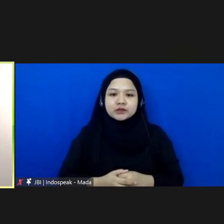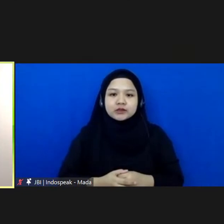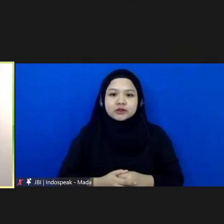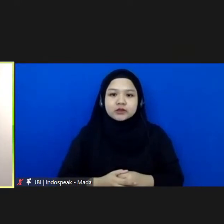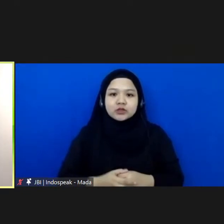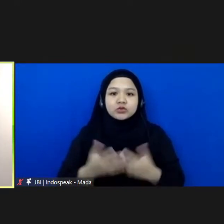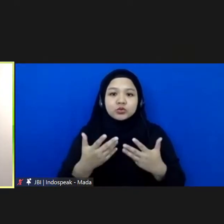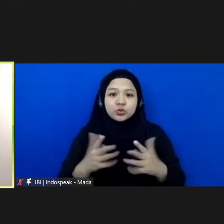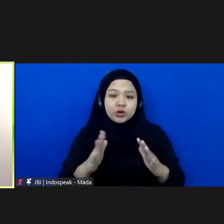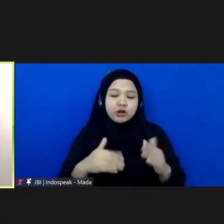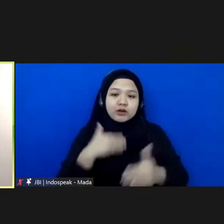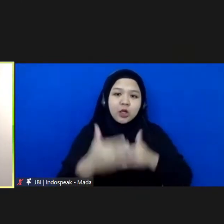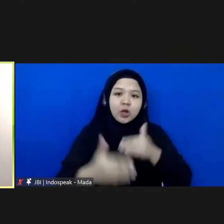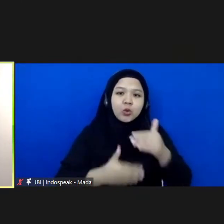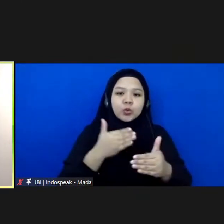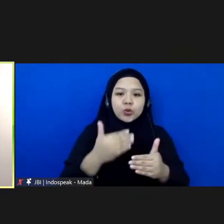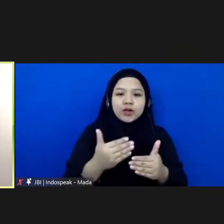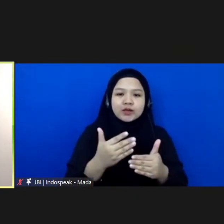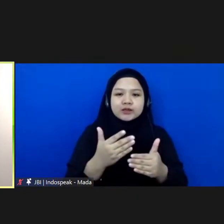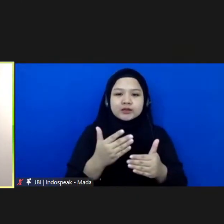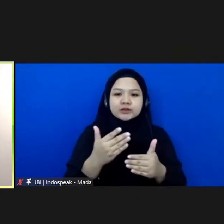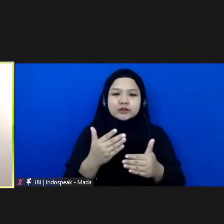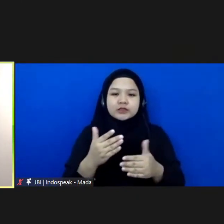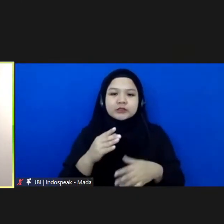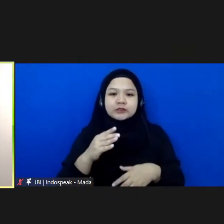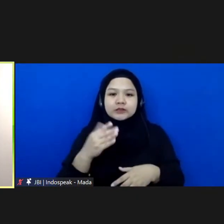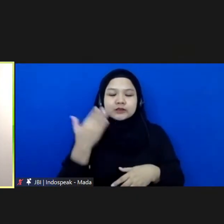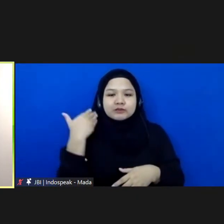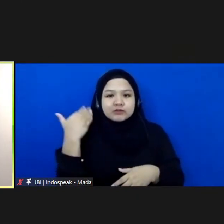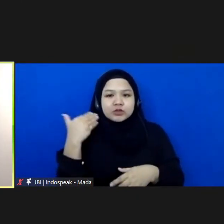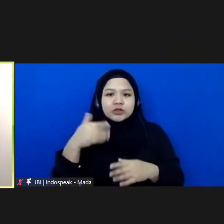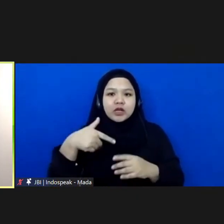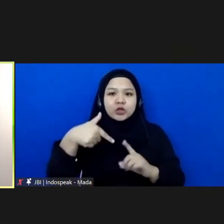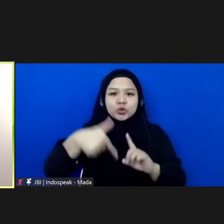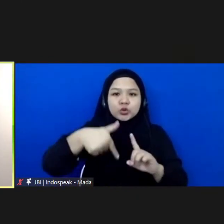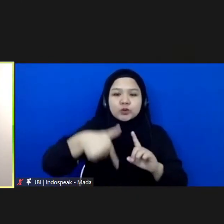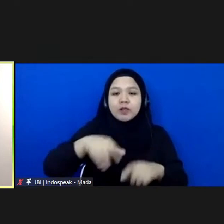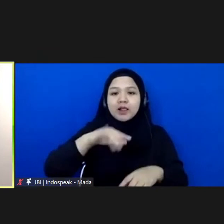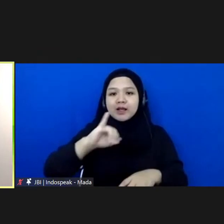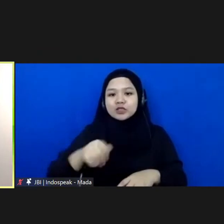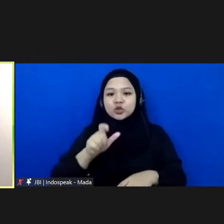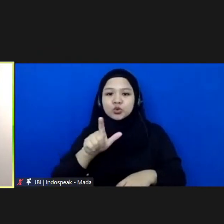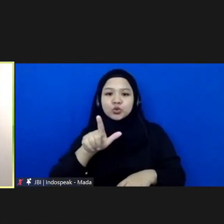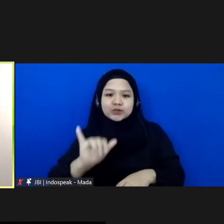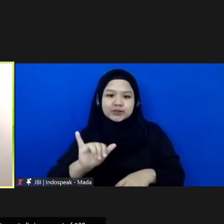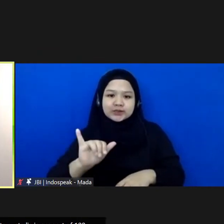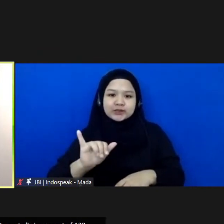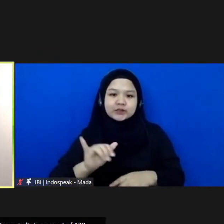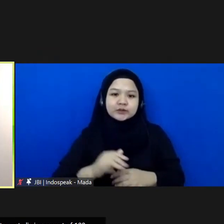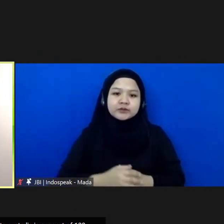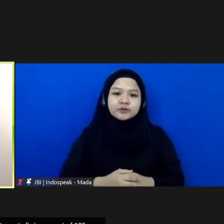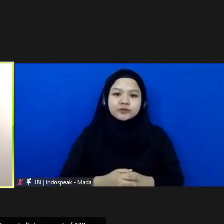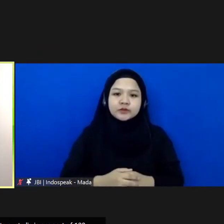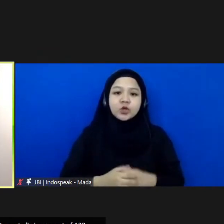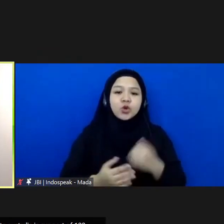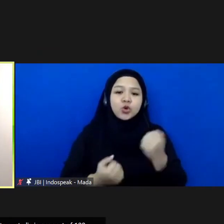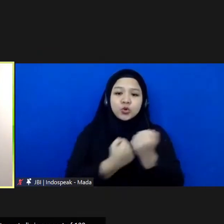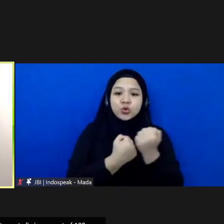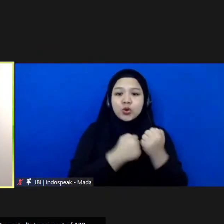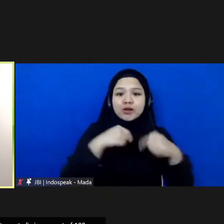of $107 million for vaccine procurement, will see a total of